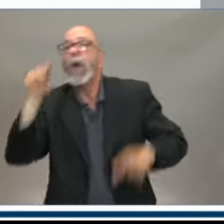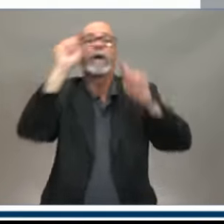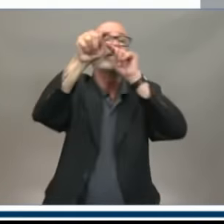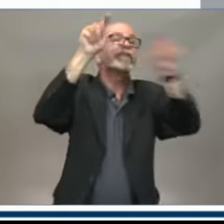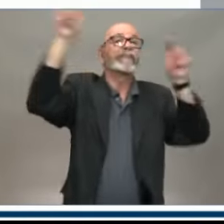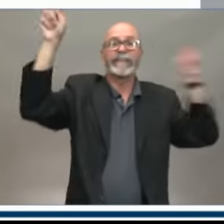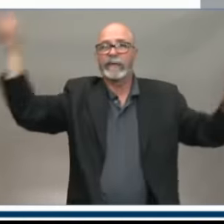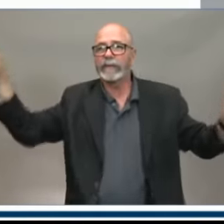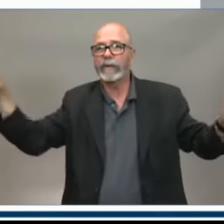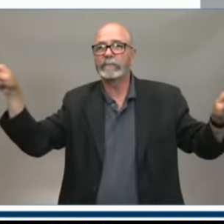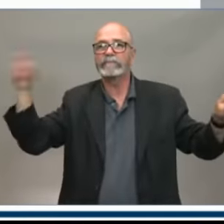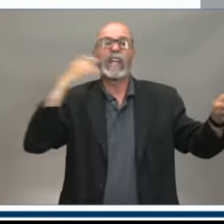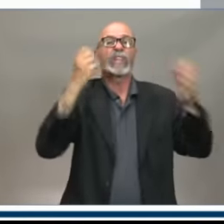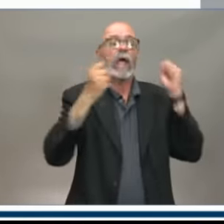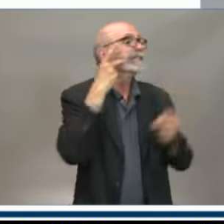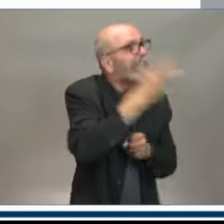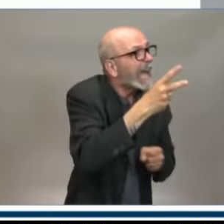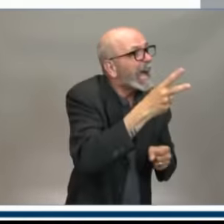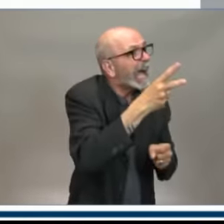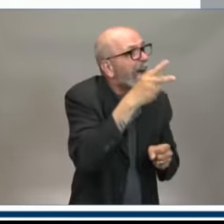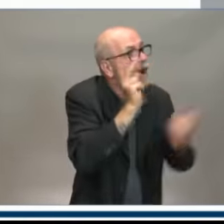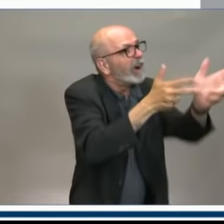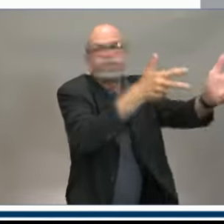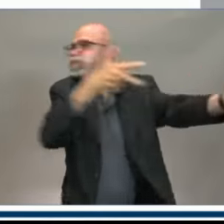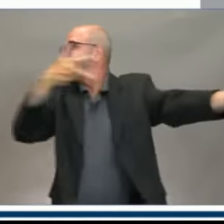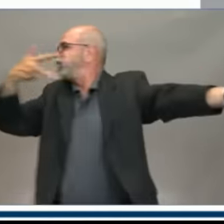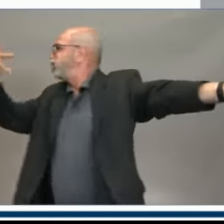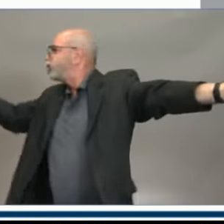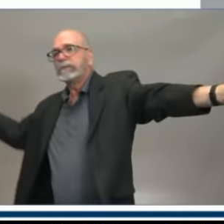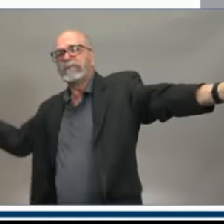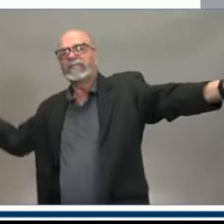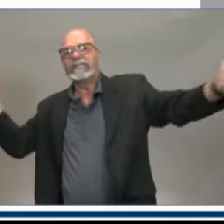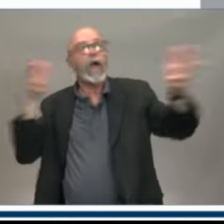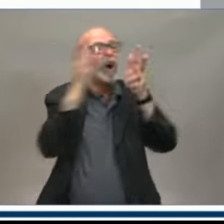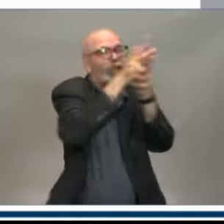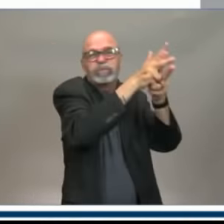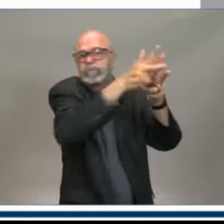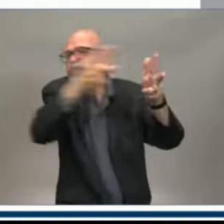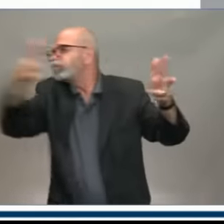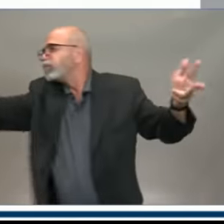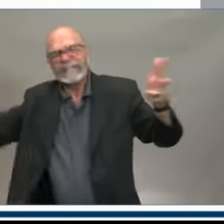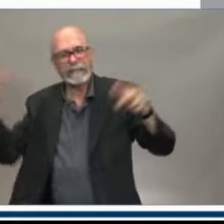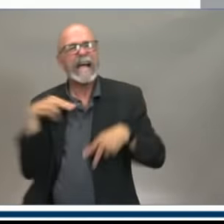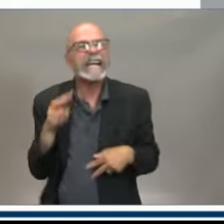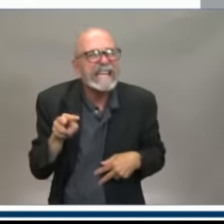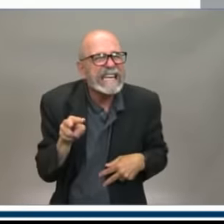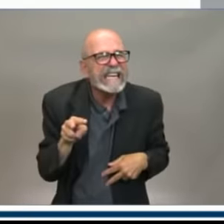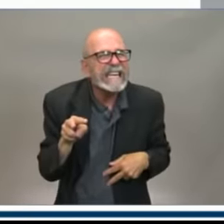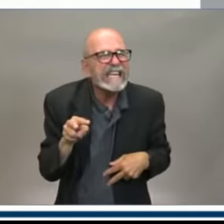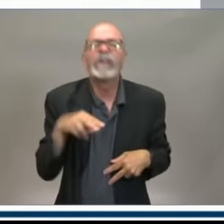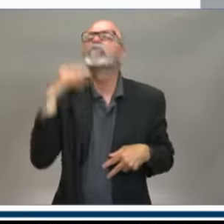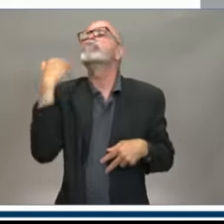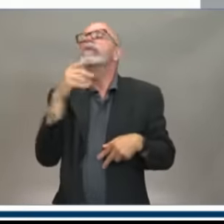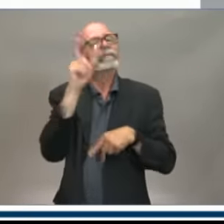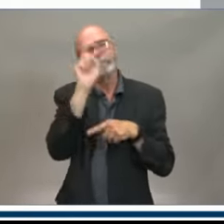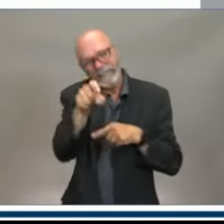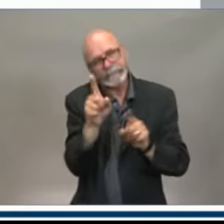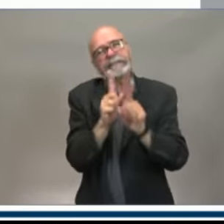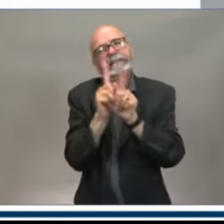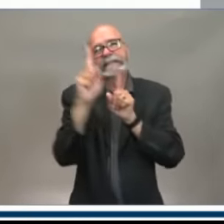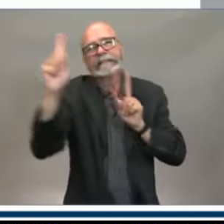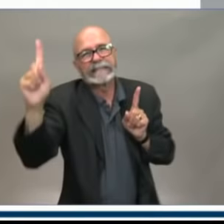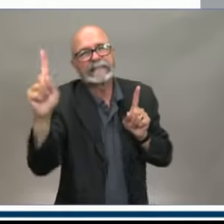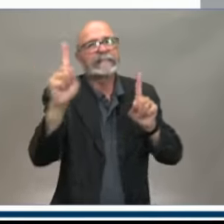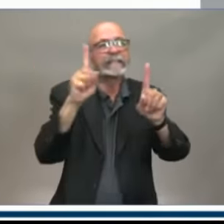there, keep social distancing when you're in the parking lot, as you're walking to the beach or getting onto the trail, going into the